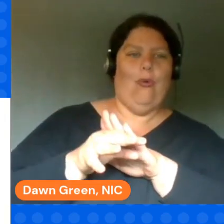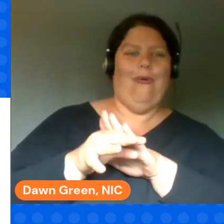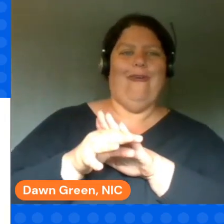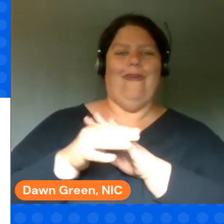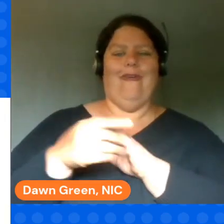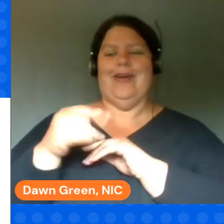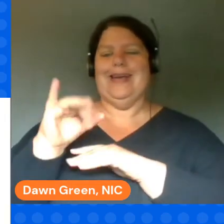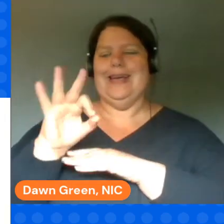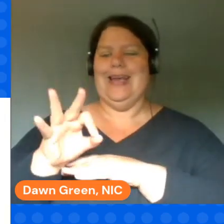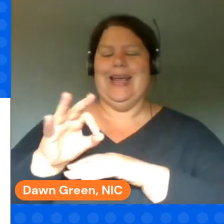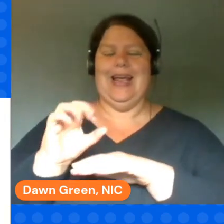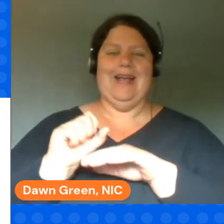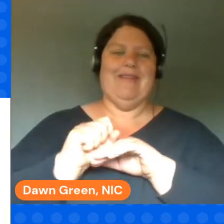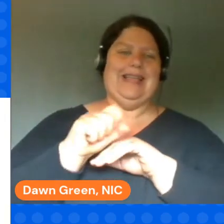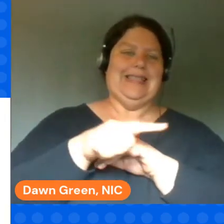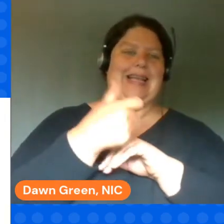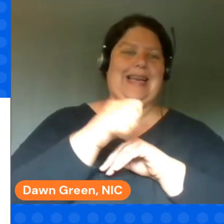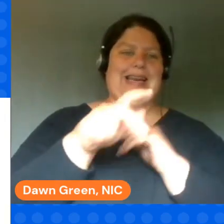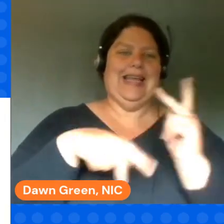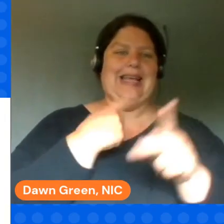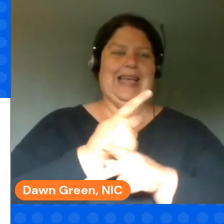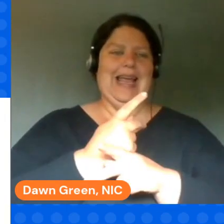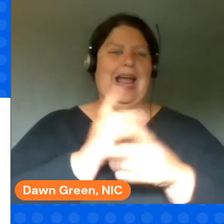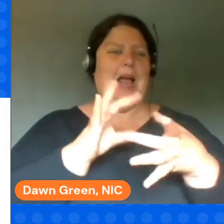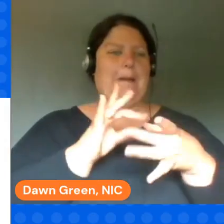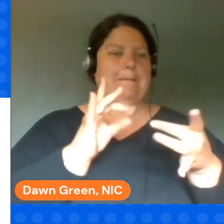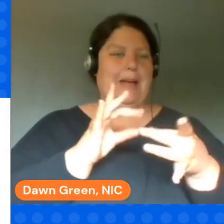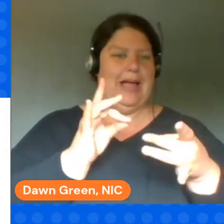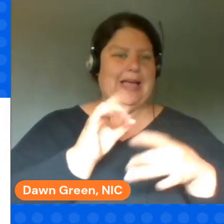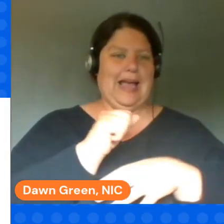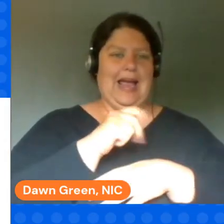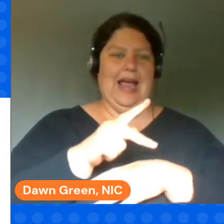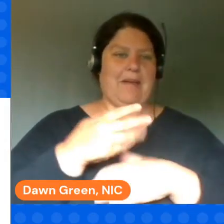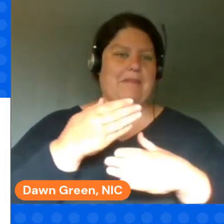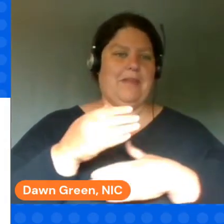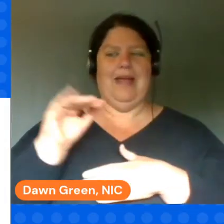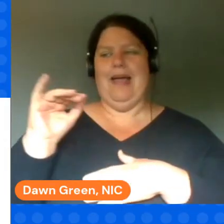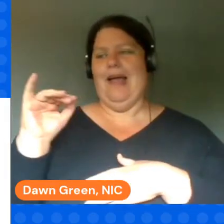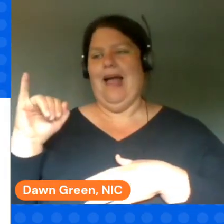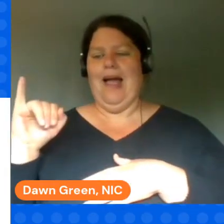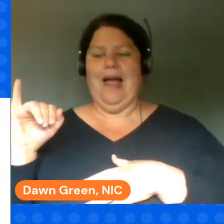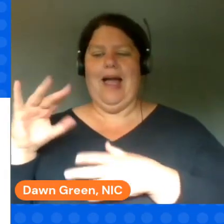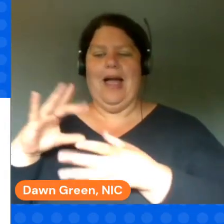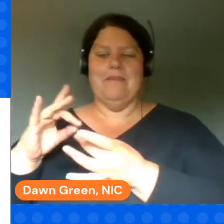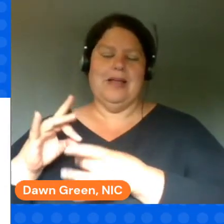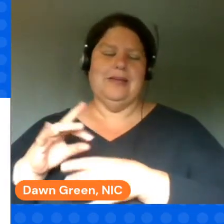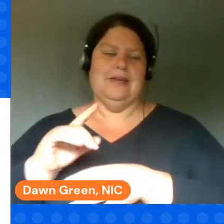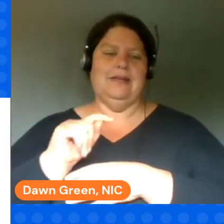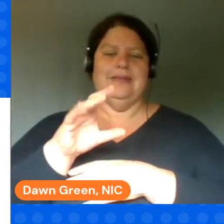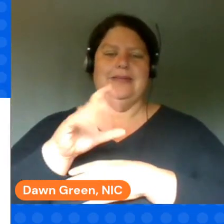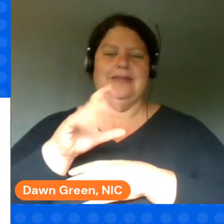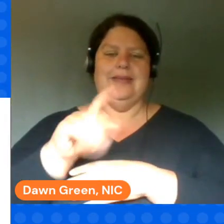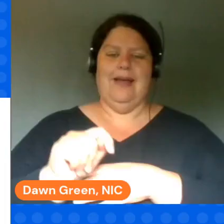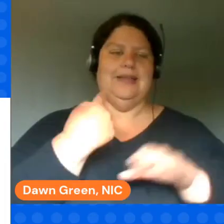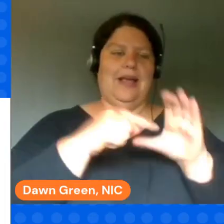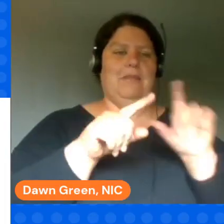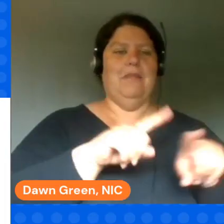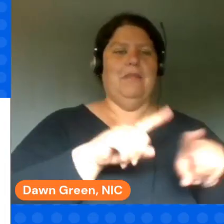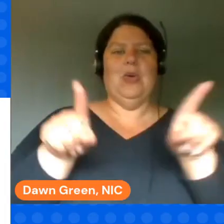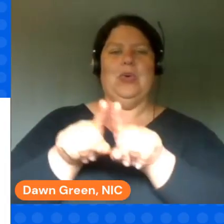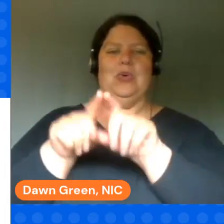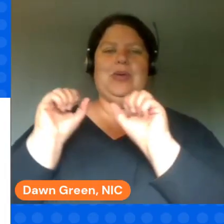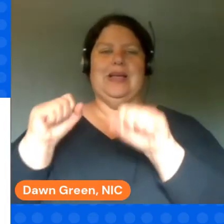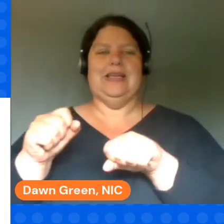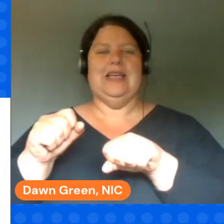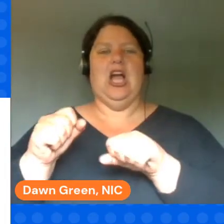any kind of messaging app or platform that you already use, like iMessage, text, email. But you can also share a project file.